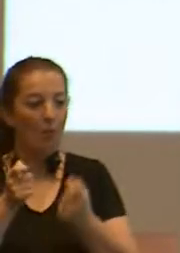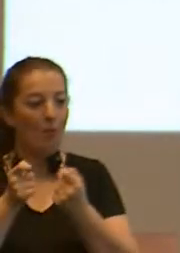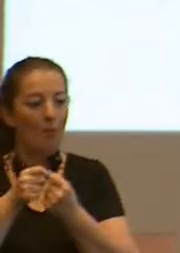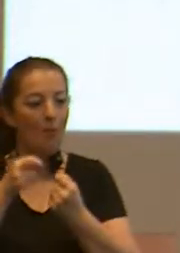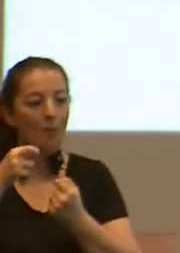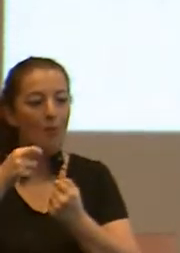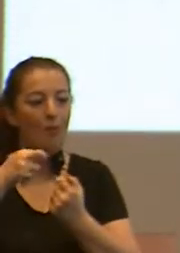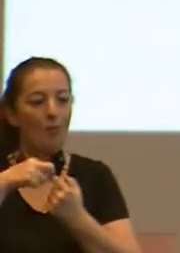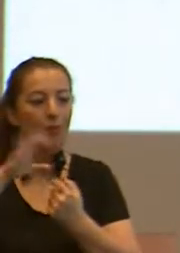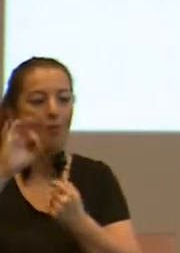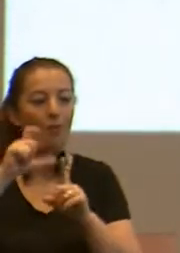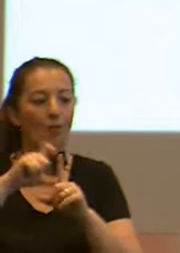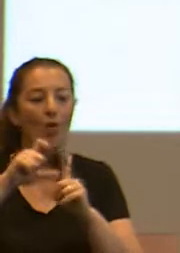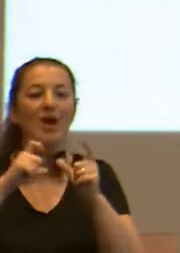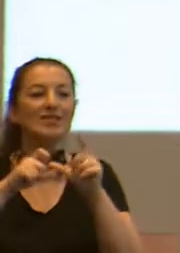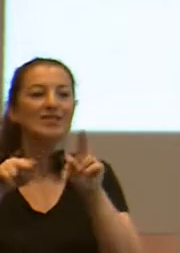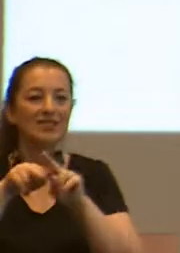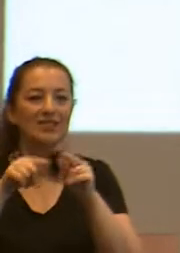brotsky